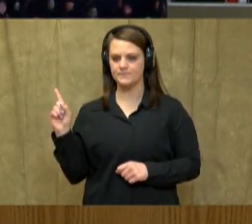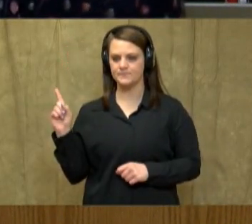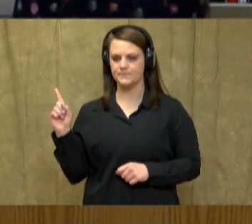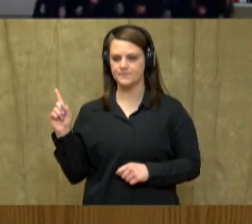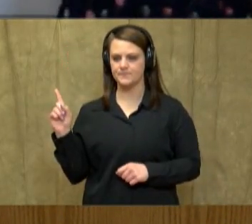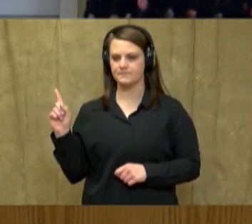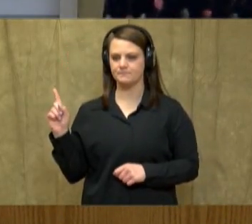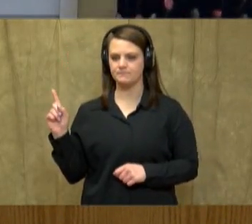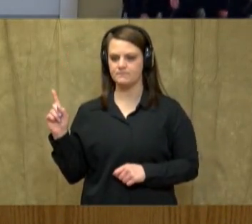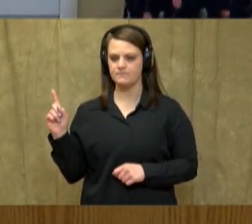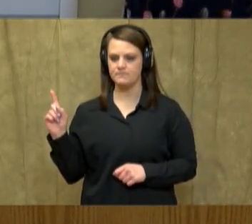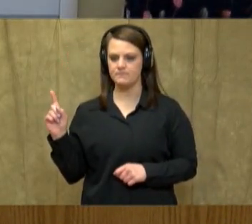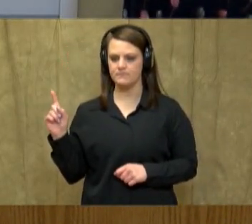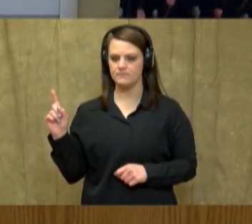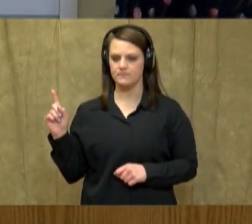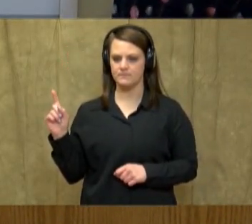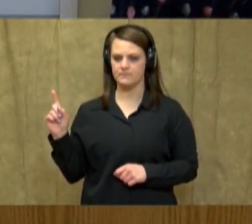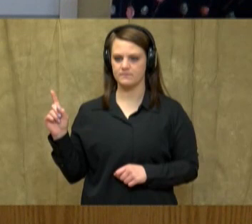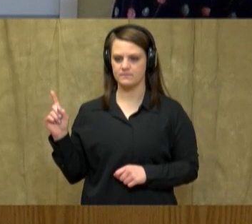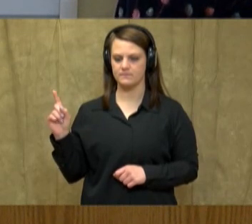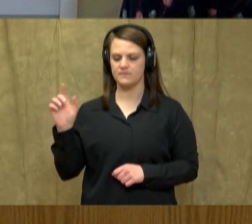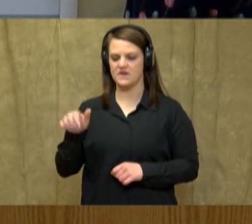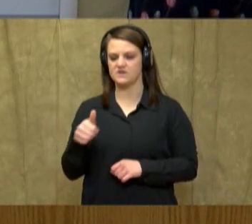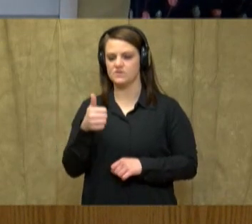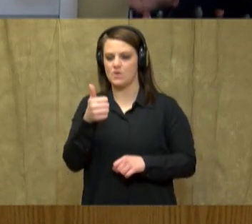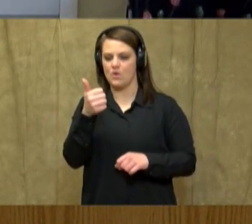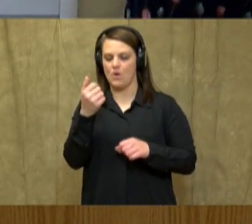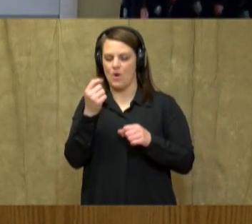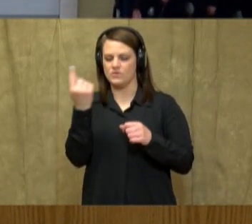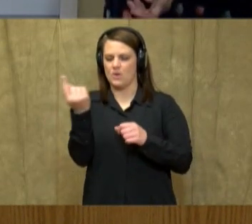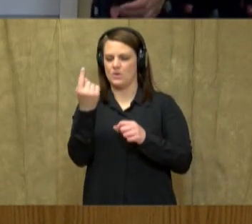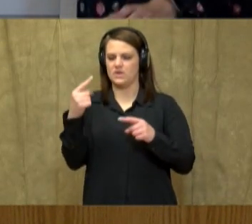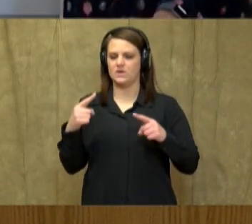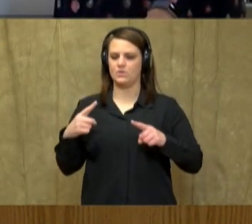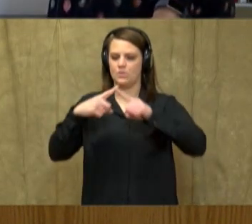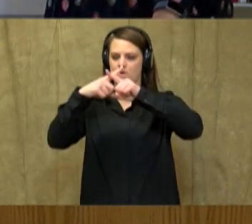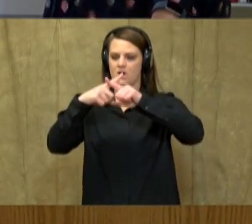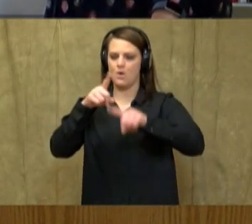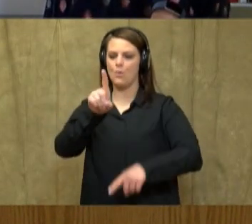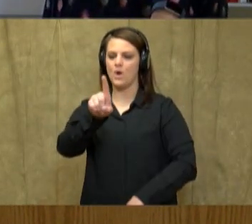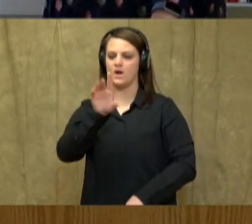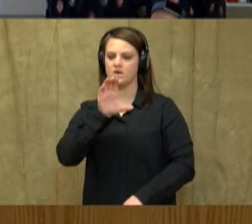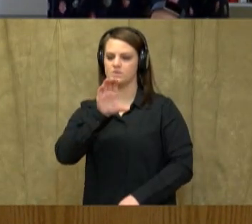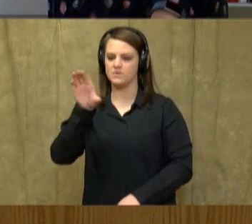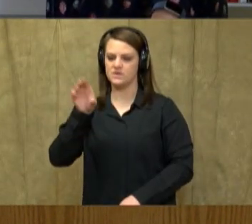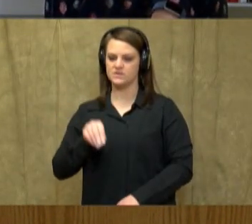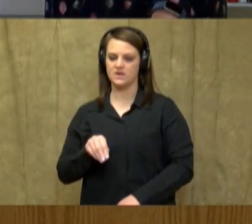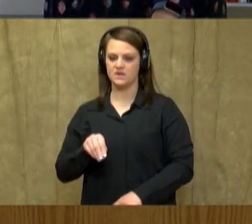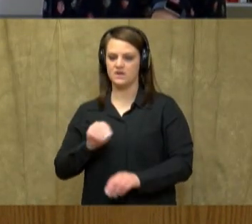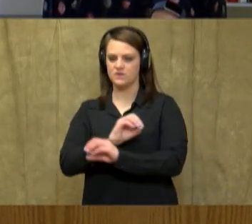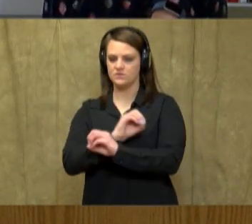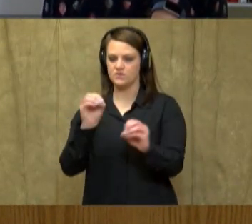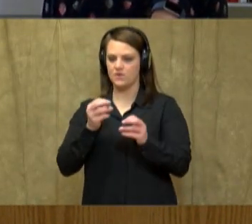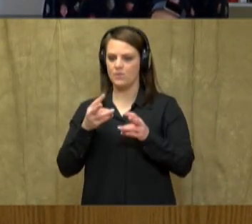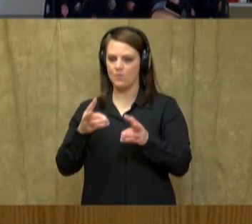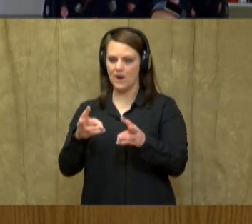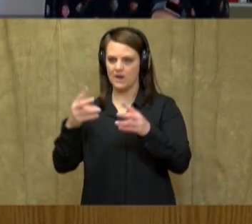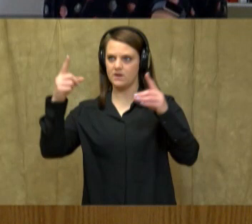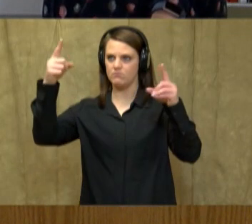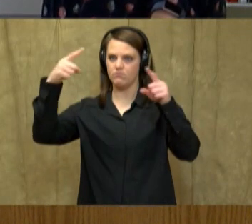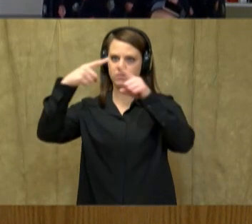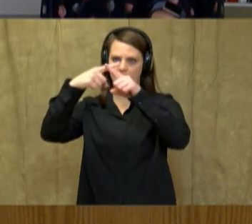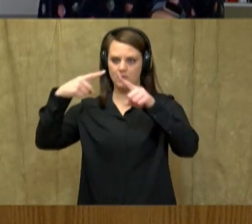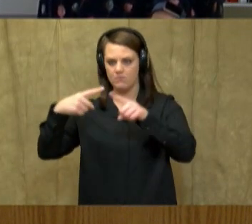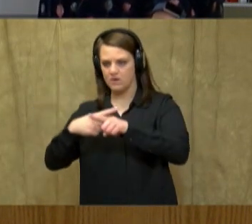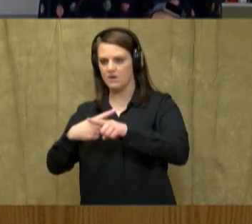white, capital W, capital W. The only cross you can get, it's 100%. There is no way any cross between these two parents,